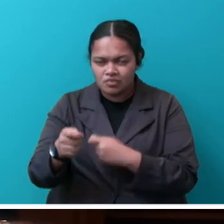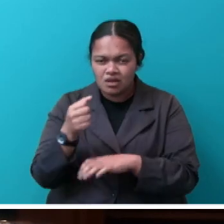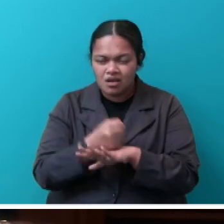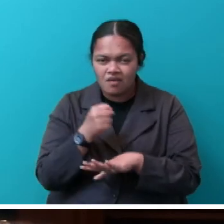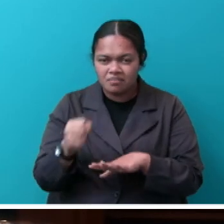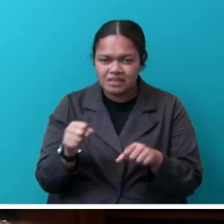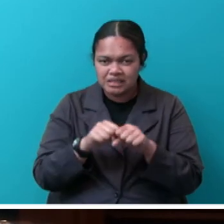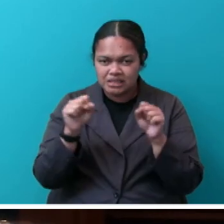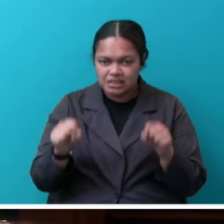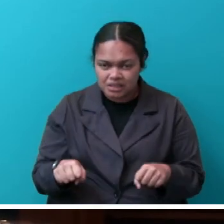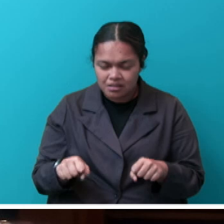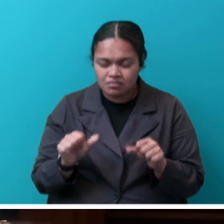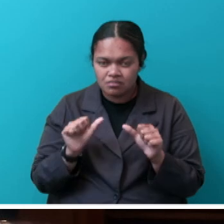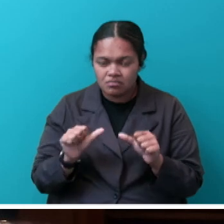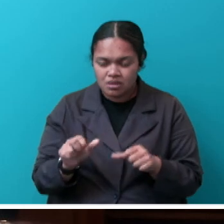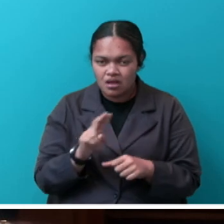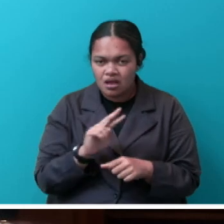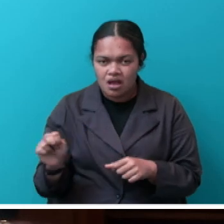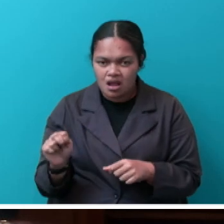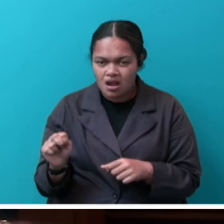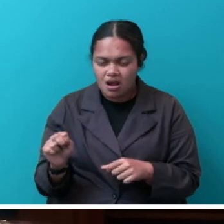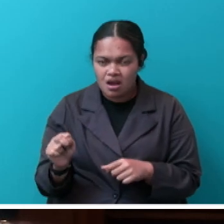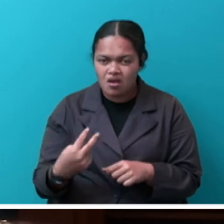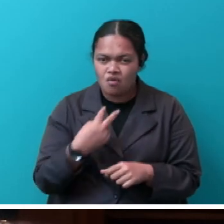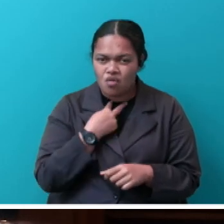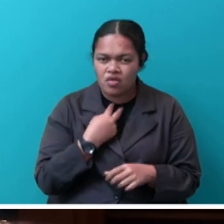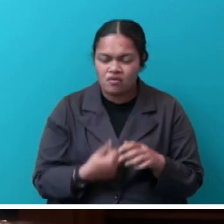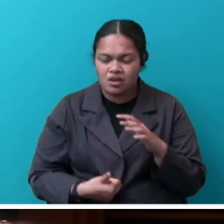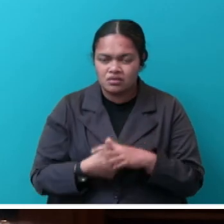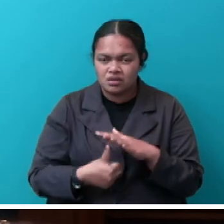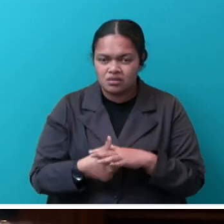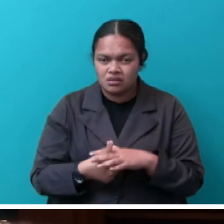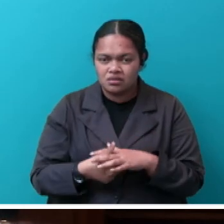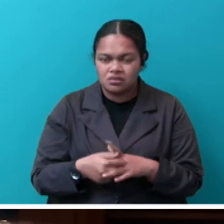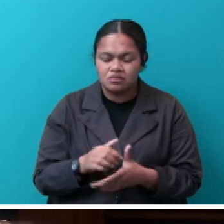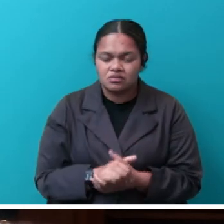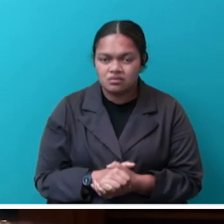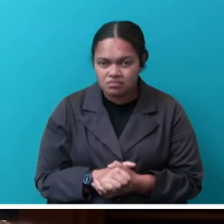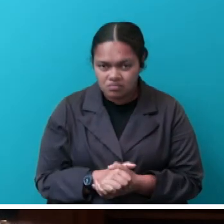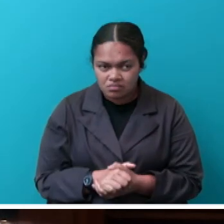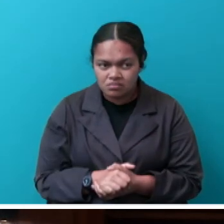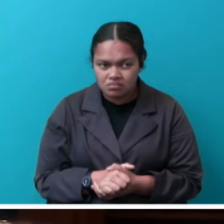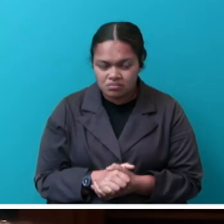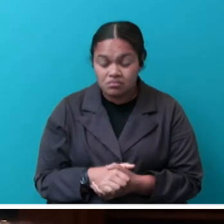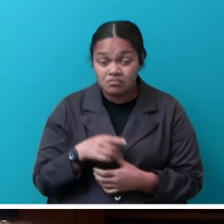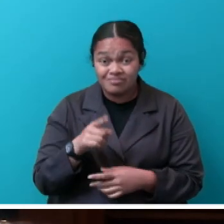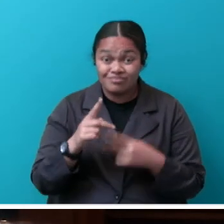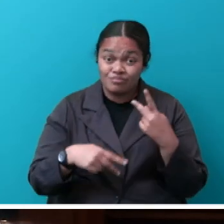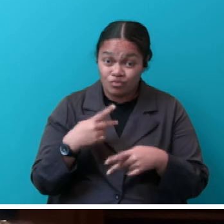systems, preventing unauthorized access or alterations. Rigorous vetting